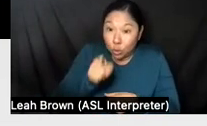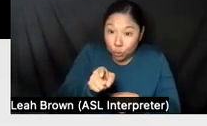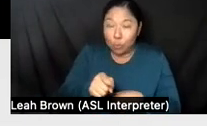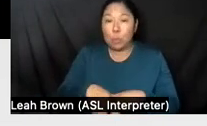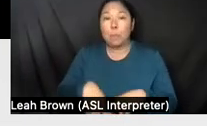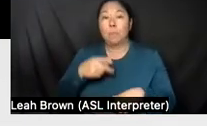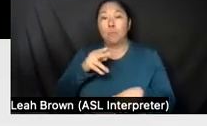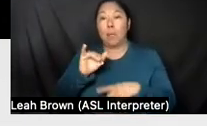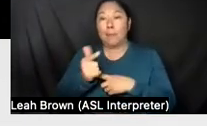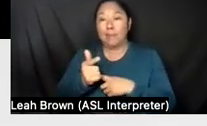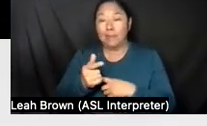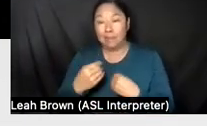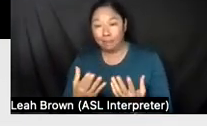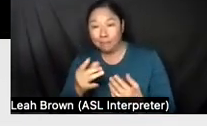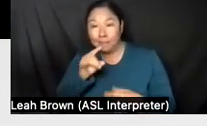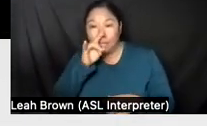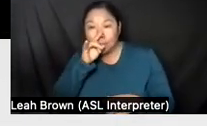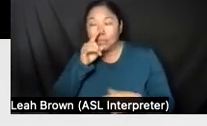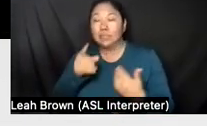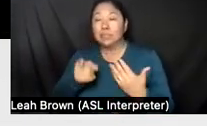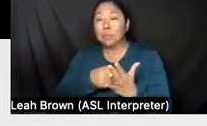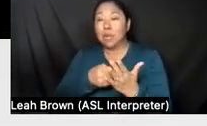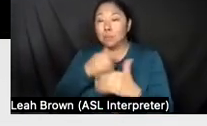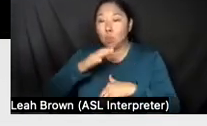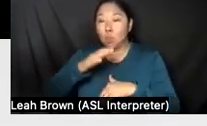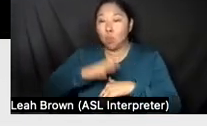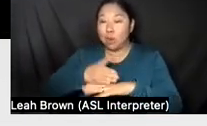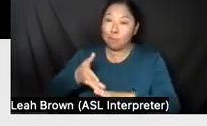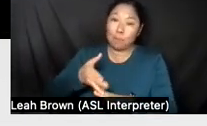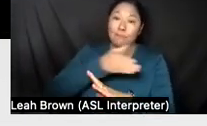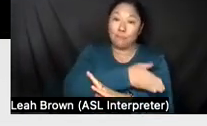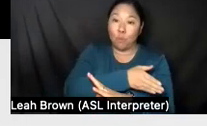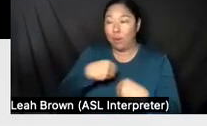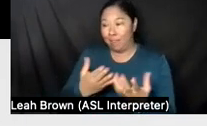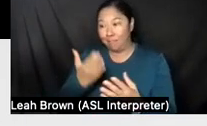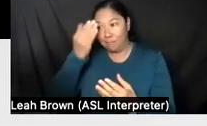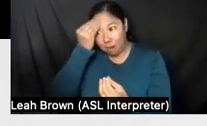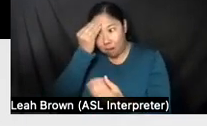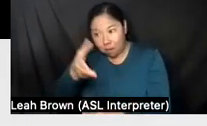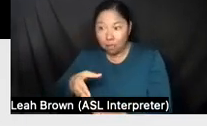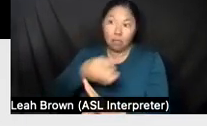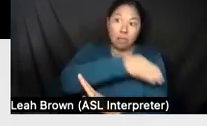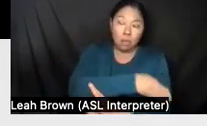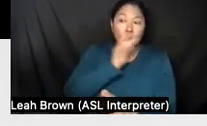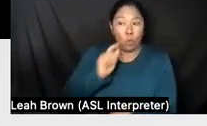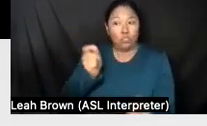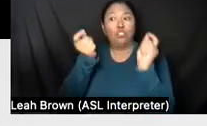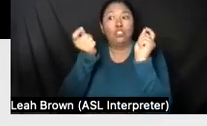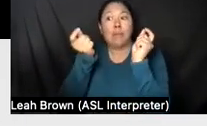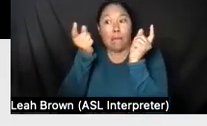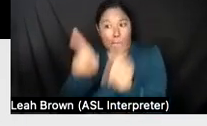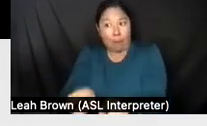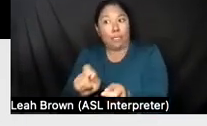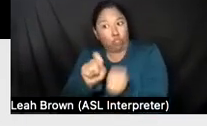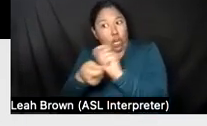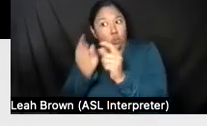kiddos at home, that's giving them sometimes a warning before things, or just giving them enough notice of changes that are occurring. This is something useful to use with your